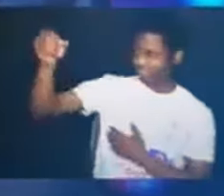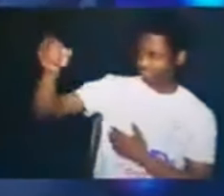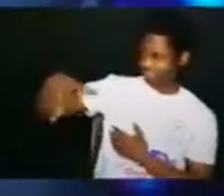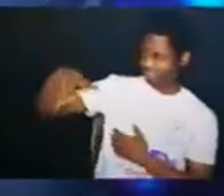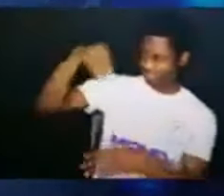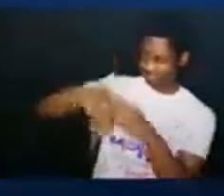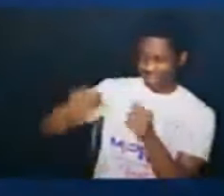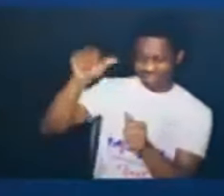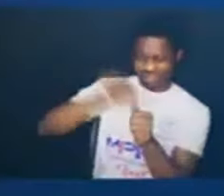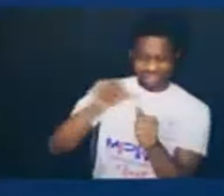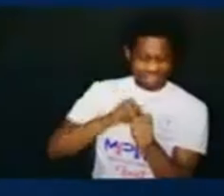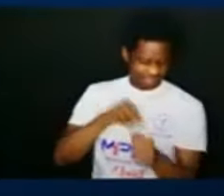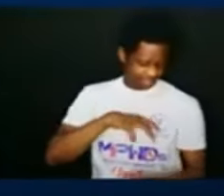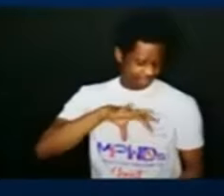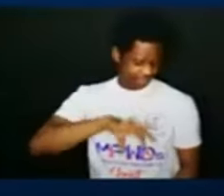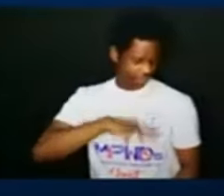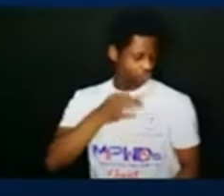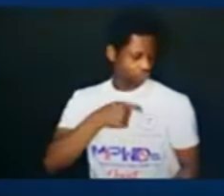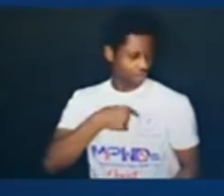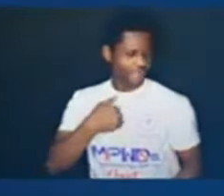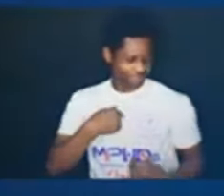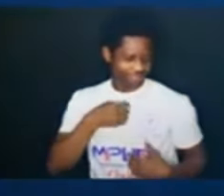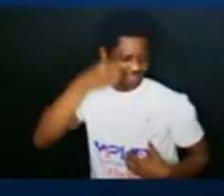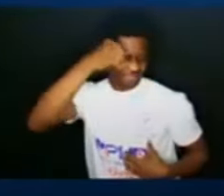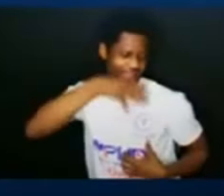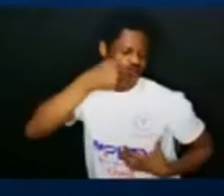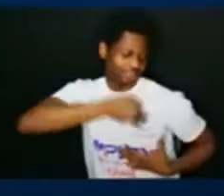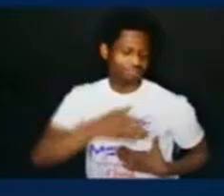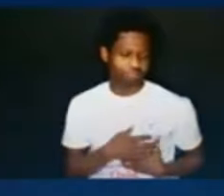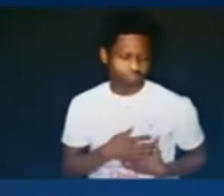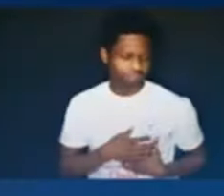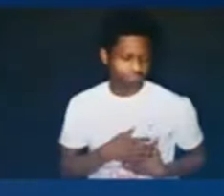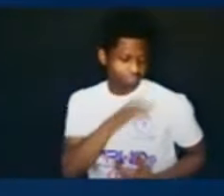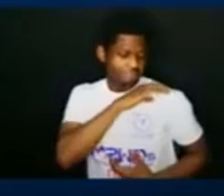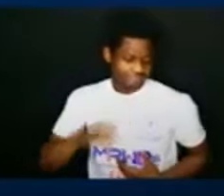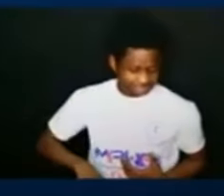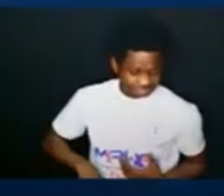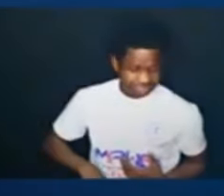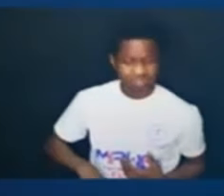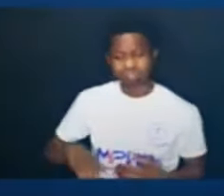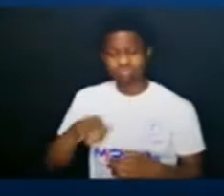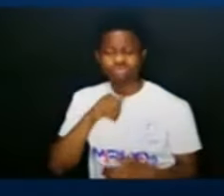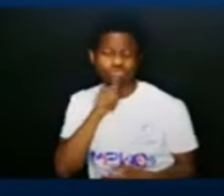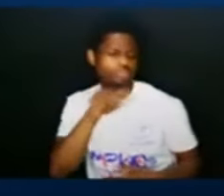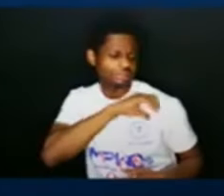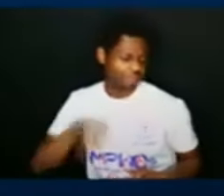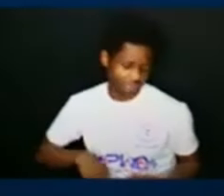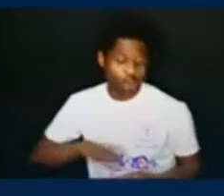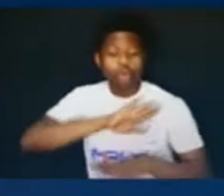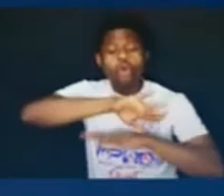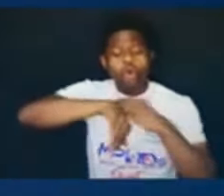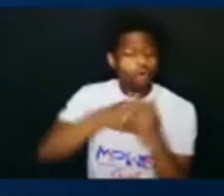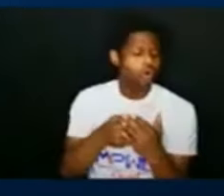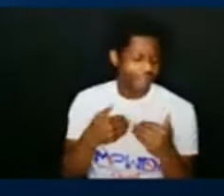soul. Okay, ye wakania ewo okre biere mo. Christian or non-Christian? Se oye Christo ni, se onye Christo ni.